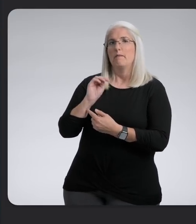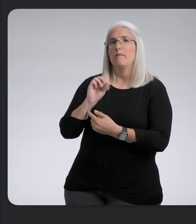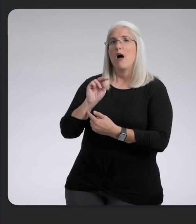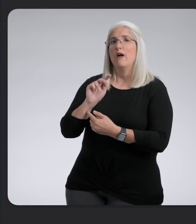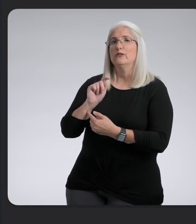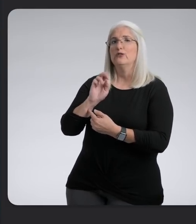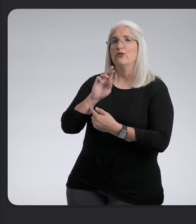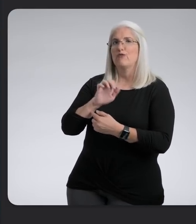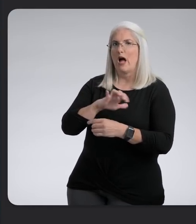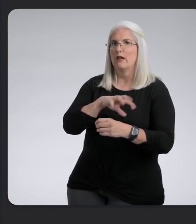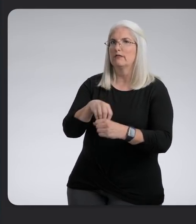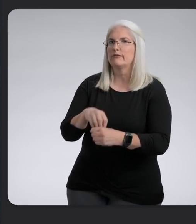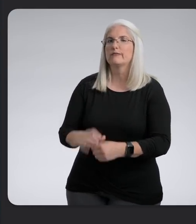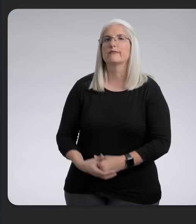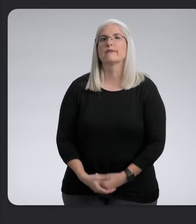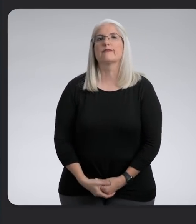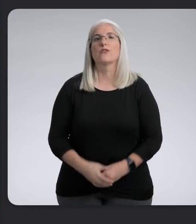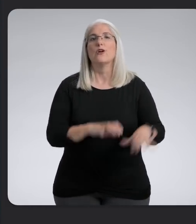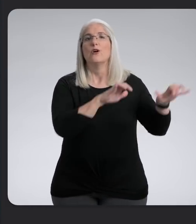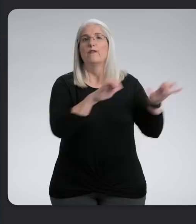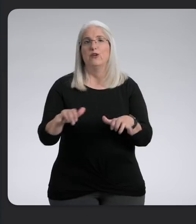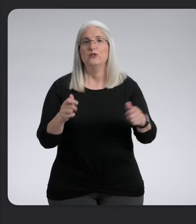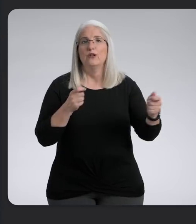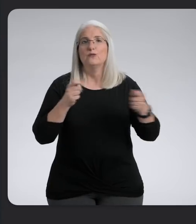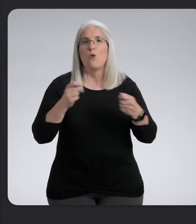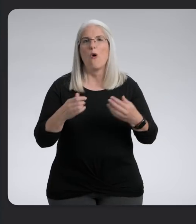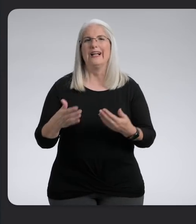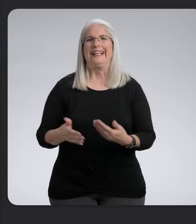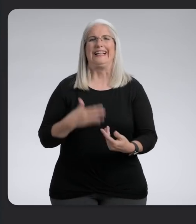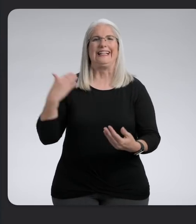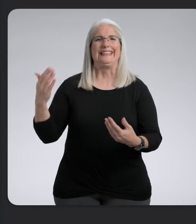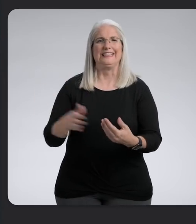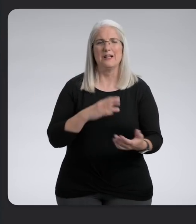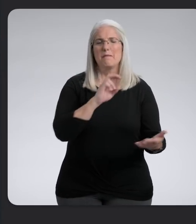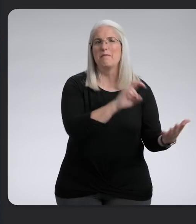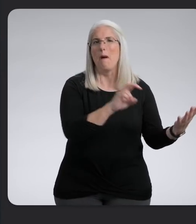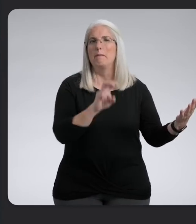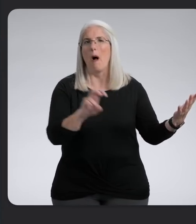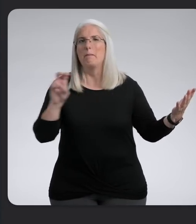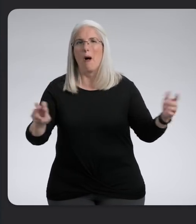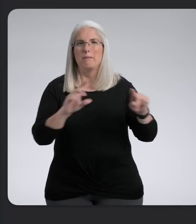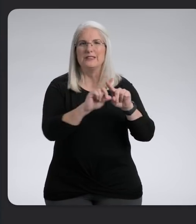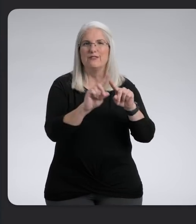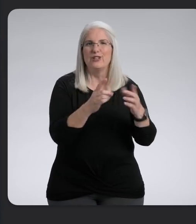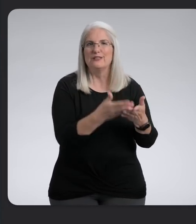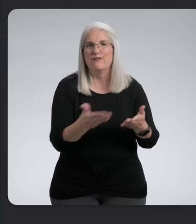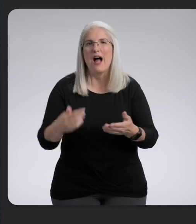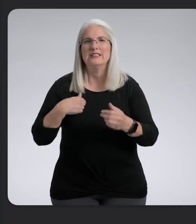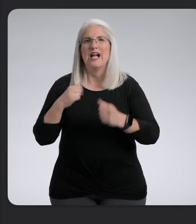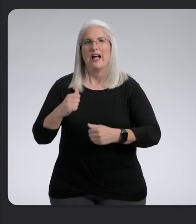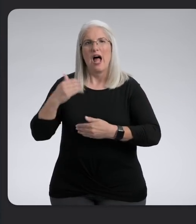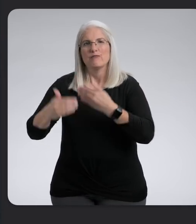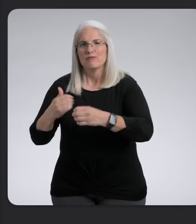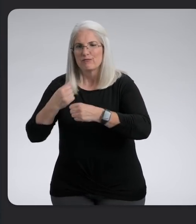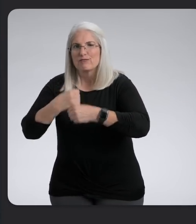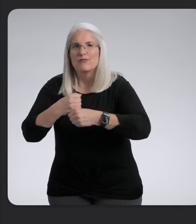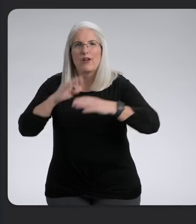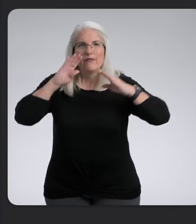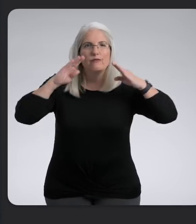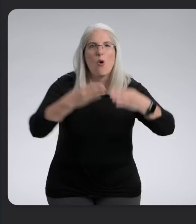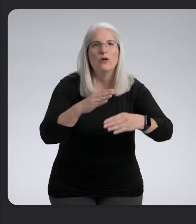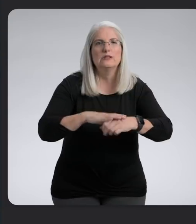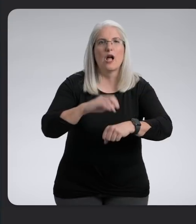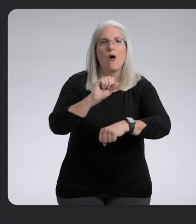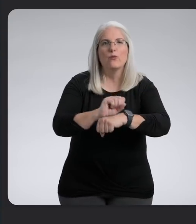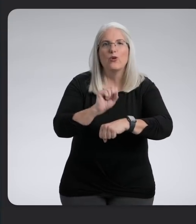Universal Control makes it effortless to move between your devices so you can be more productive and focus your energy on the task at hand.